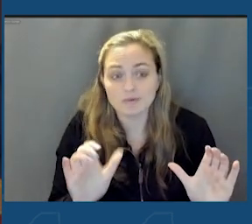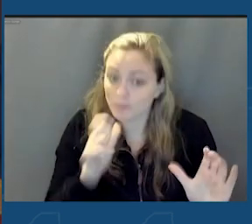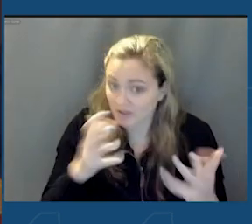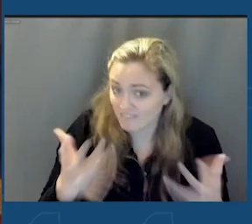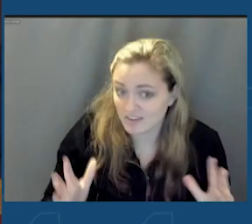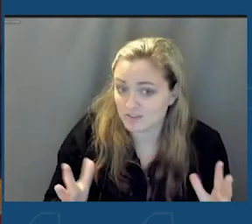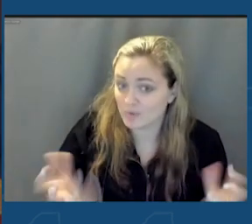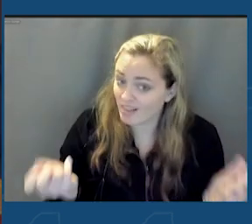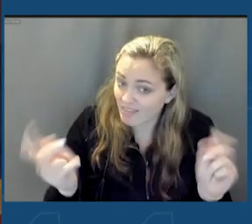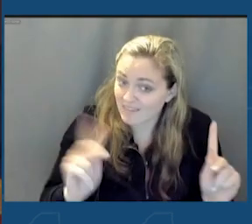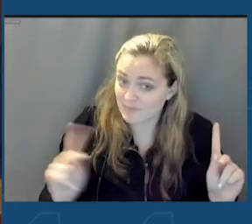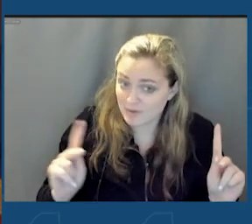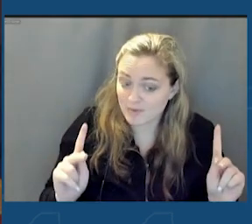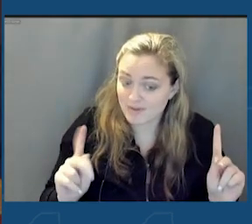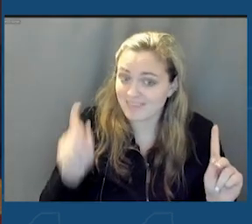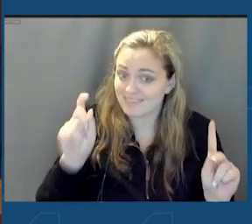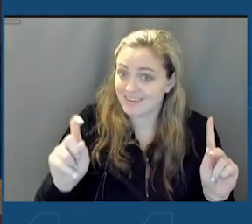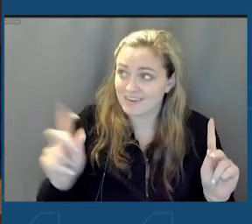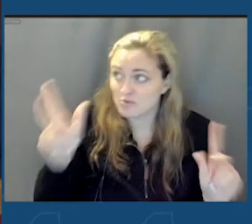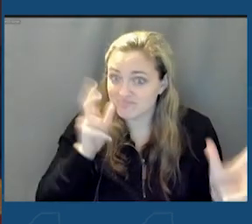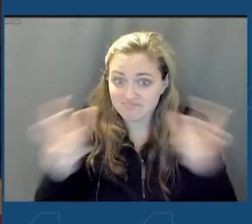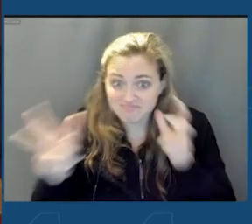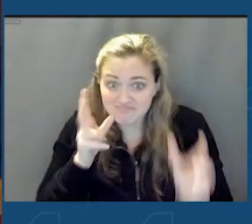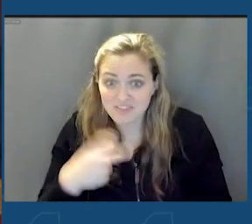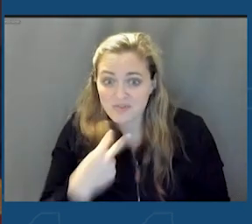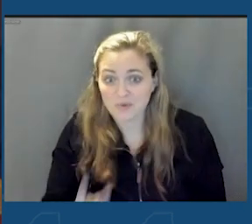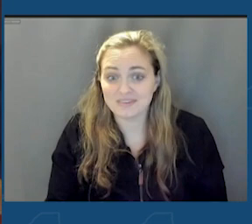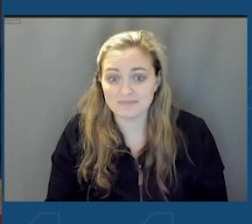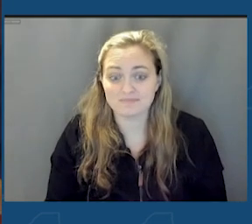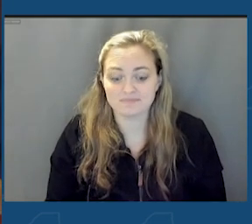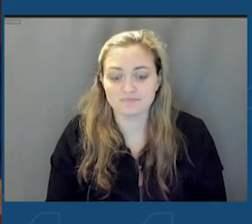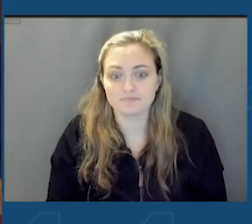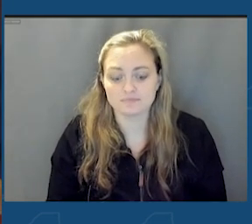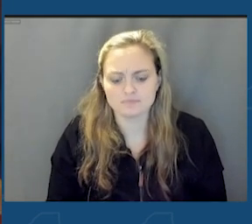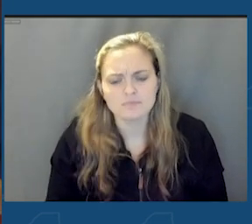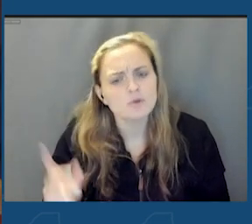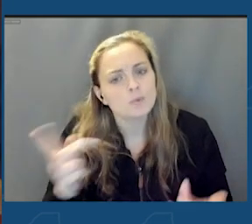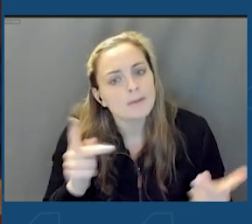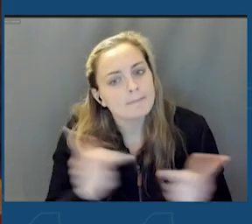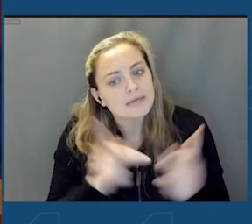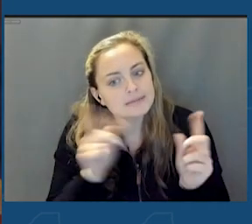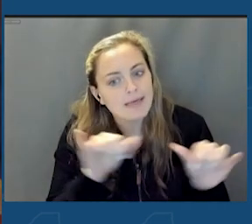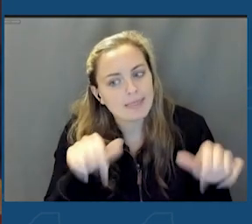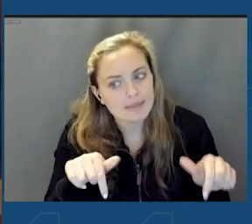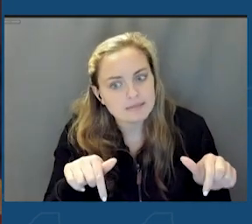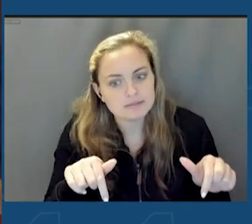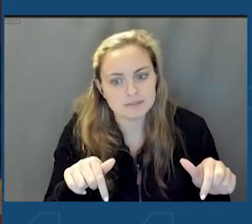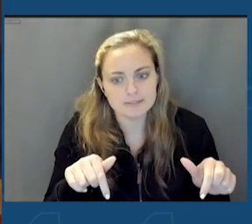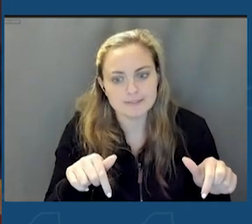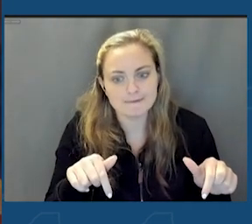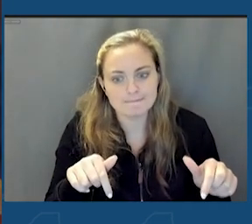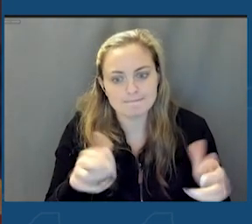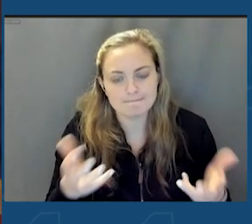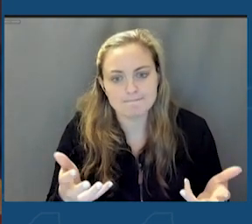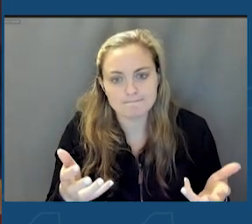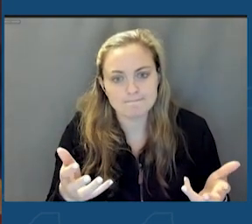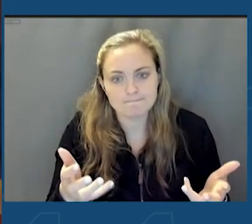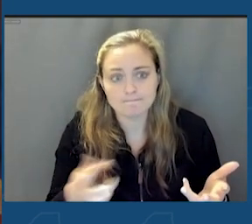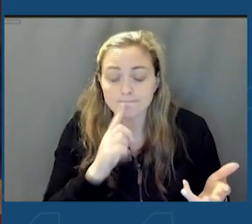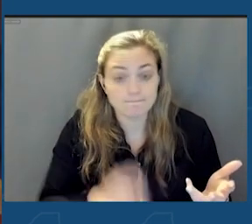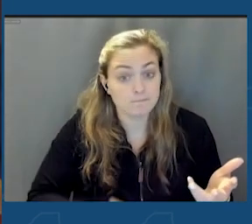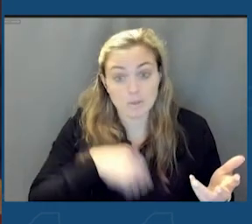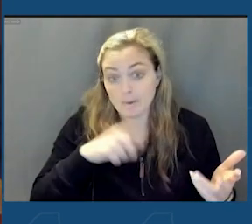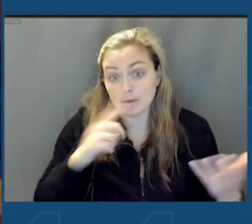lot of people that need their voices lifted up. And so to be at a place like this, I'm really proud to be